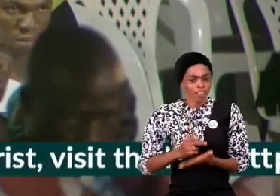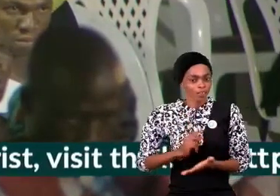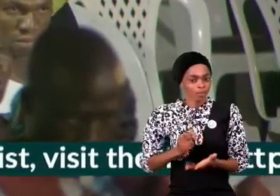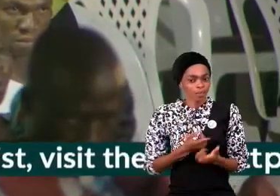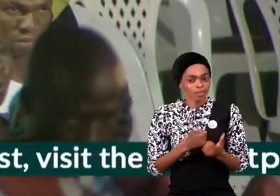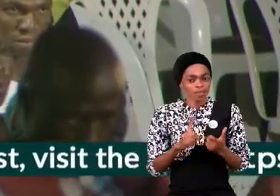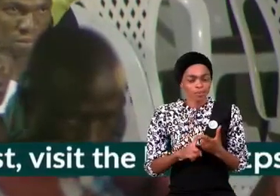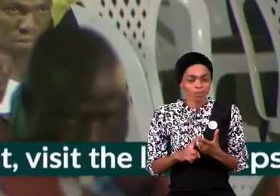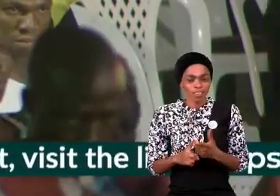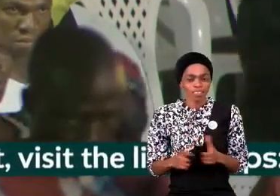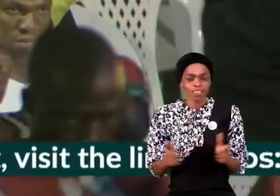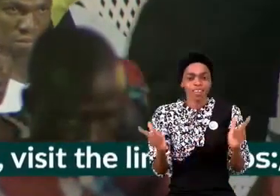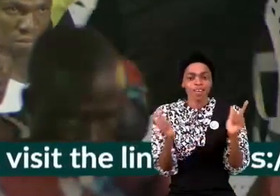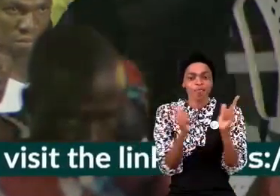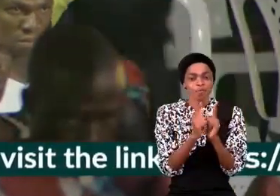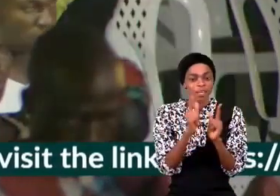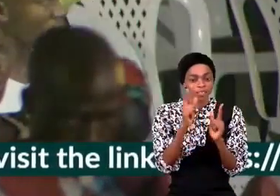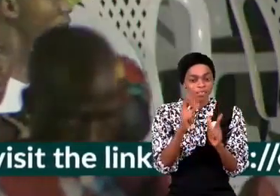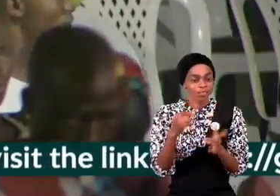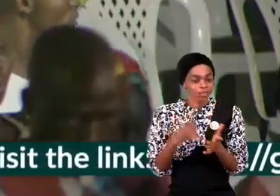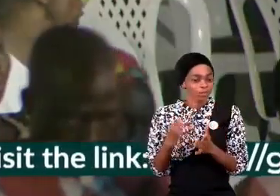as I will give you this WhatsApp number,